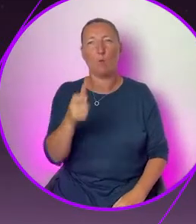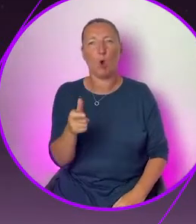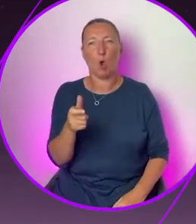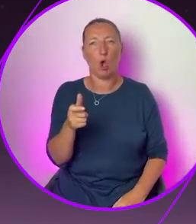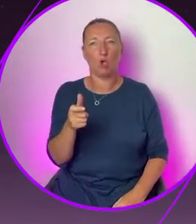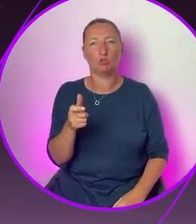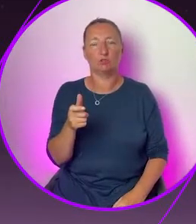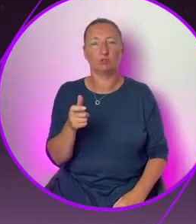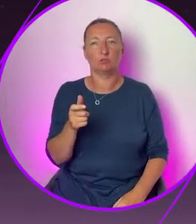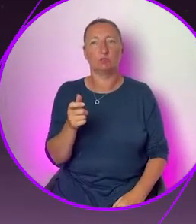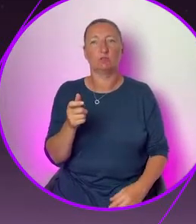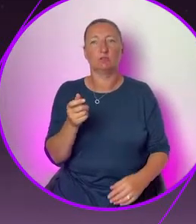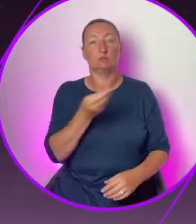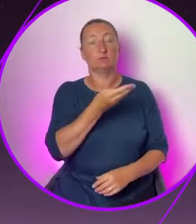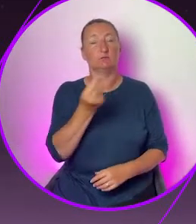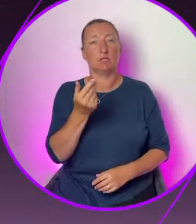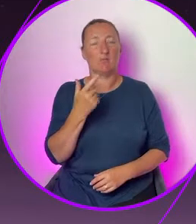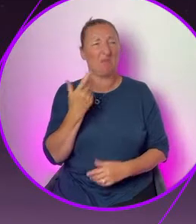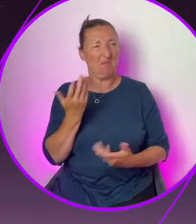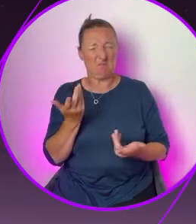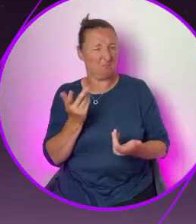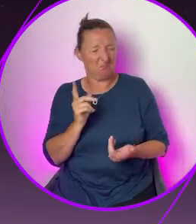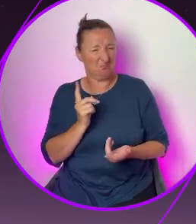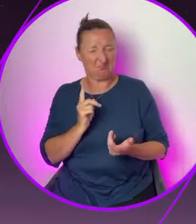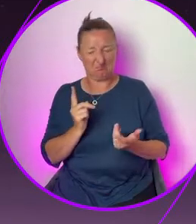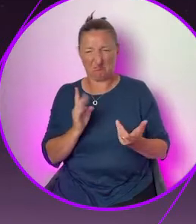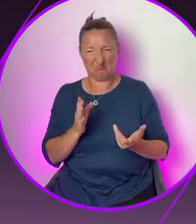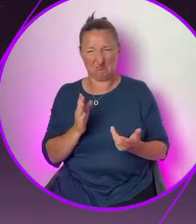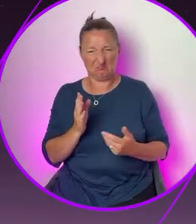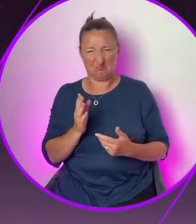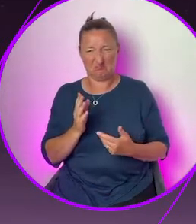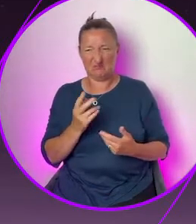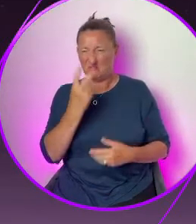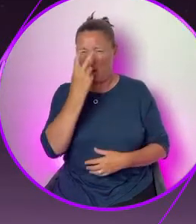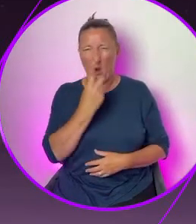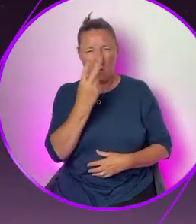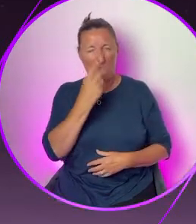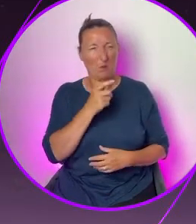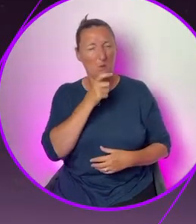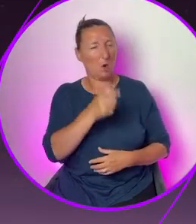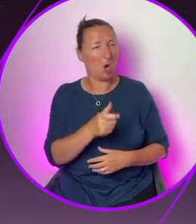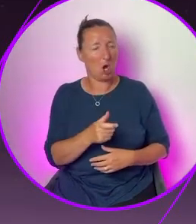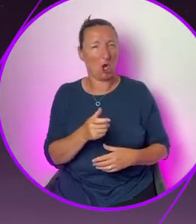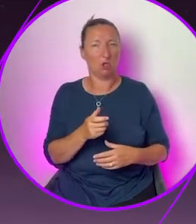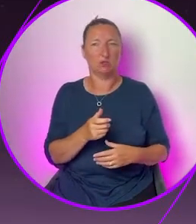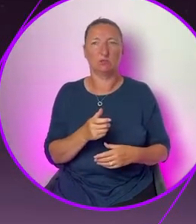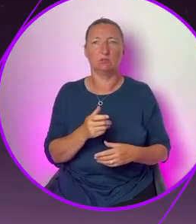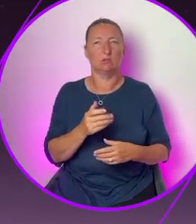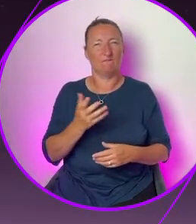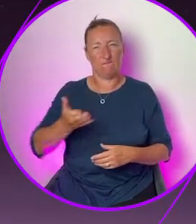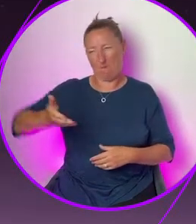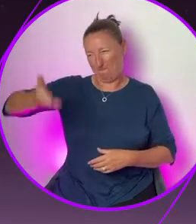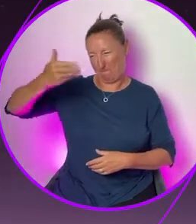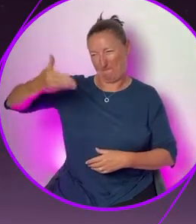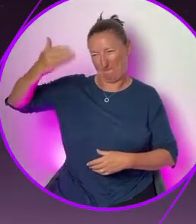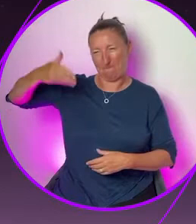to a certain extent. Some found it irrelevant or as a distant sci-fi reference from a bygone